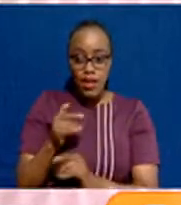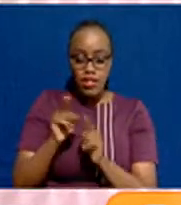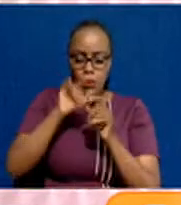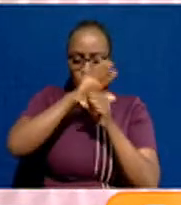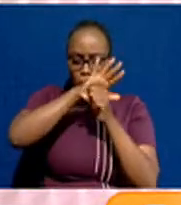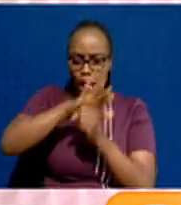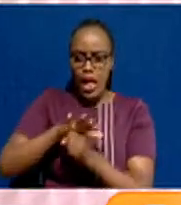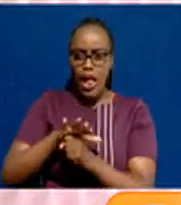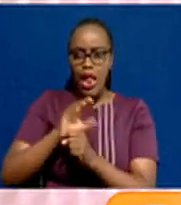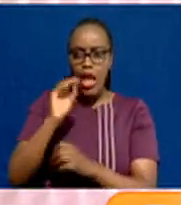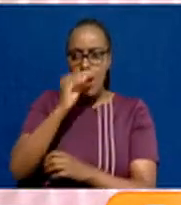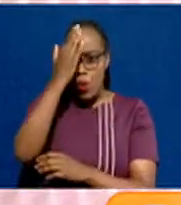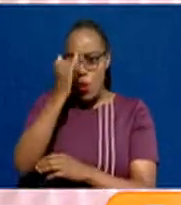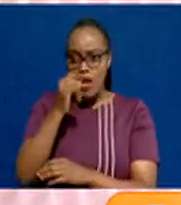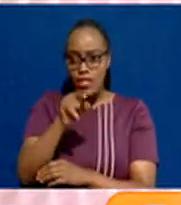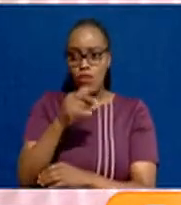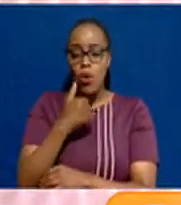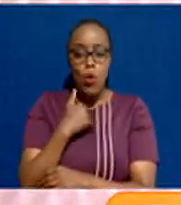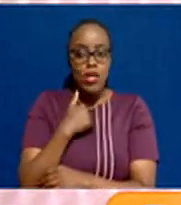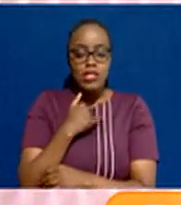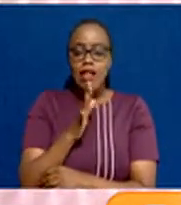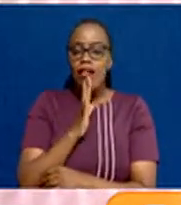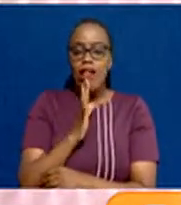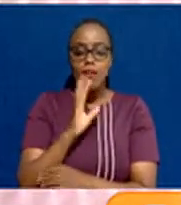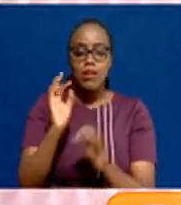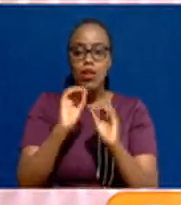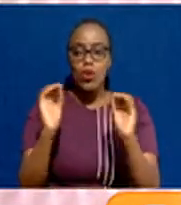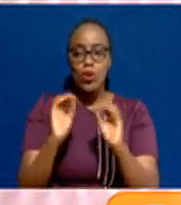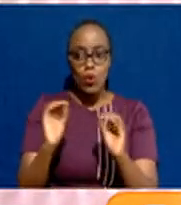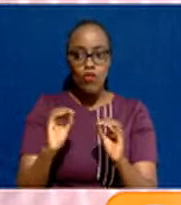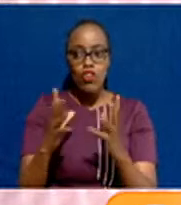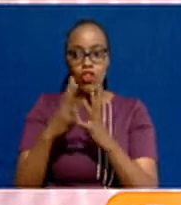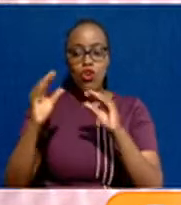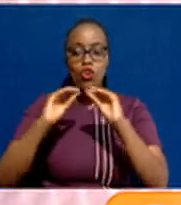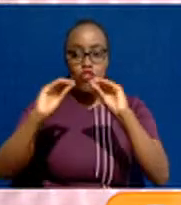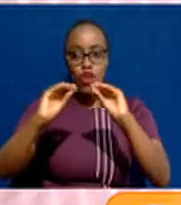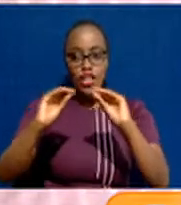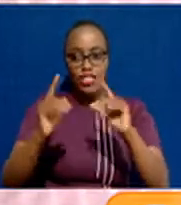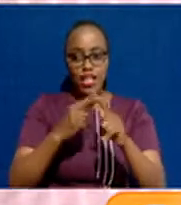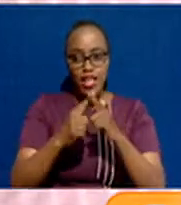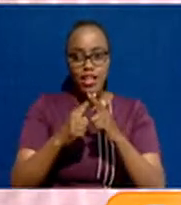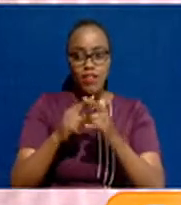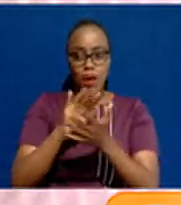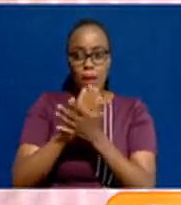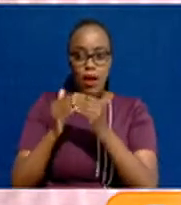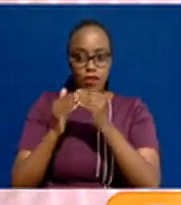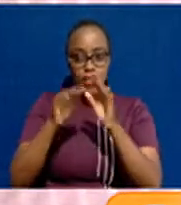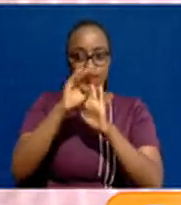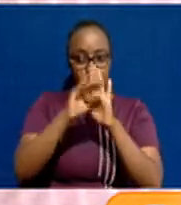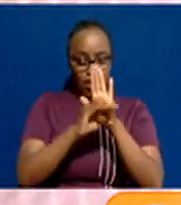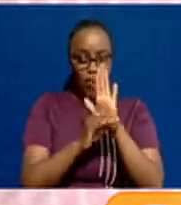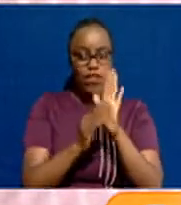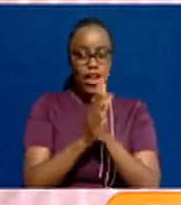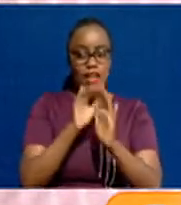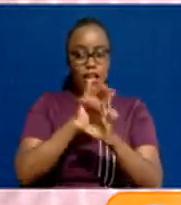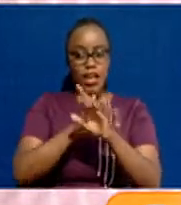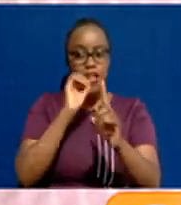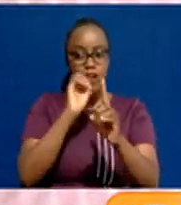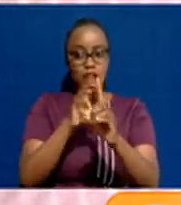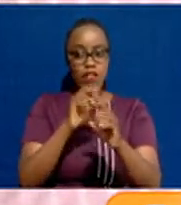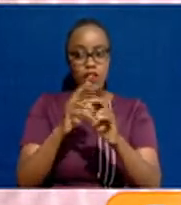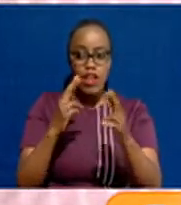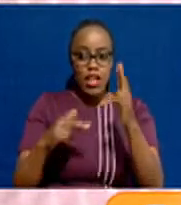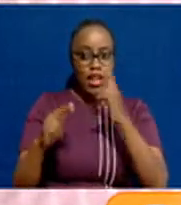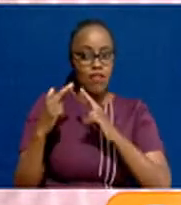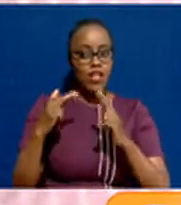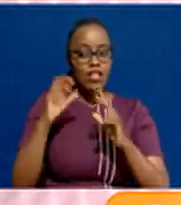suppressed because of the fact that she wasn't able to speak up. Go for coaching, ladies, get into the leadership programs, get the mentorship, and even get reverse